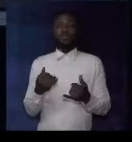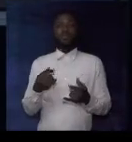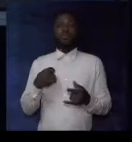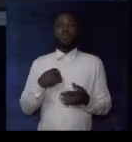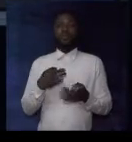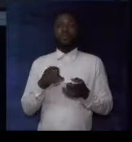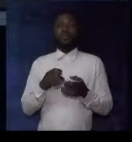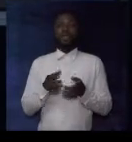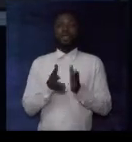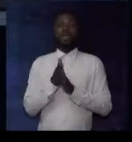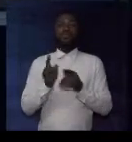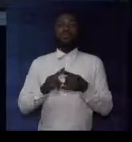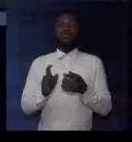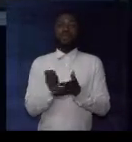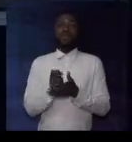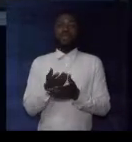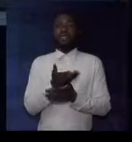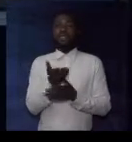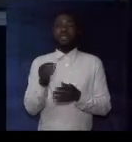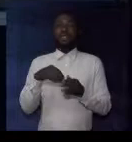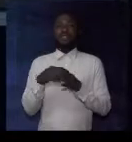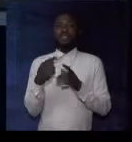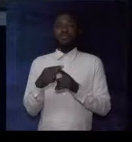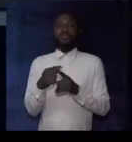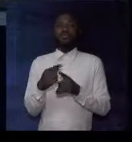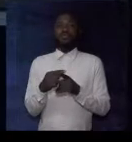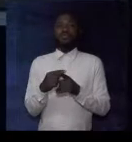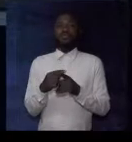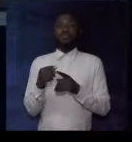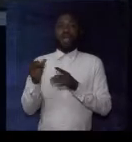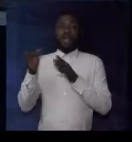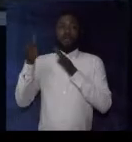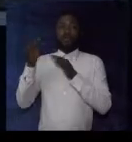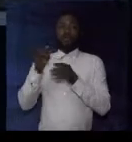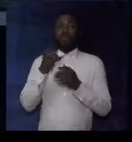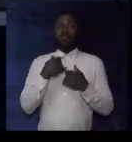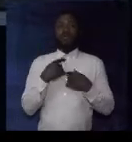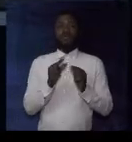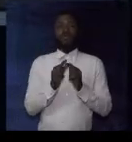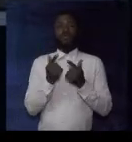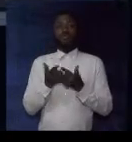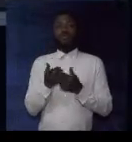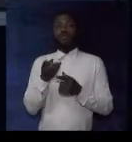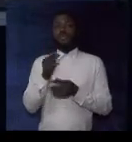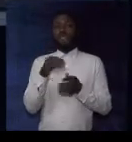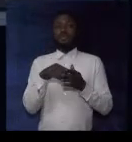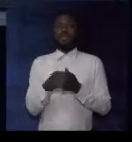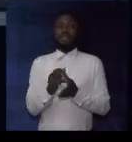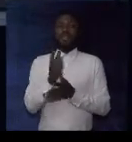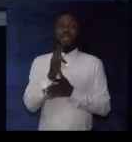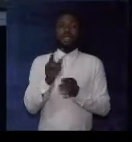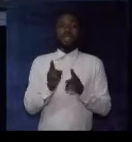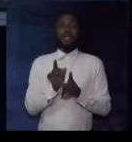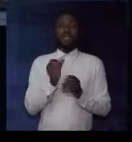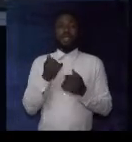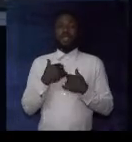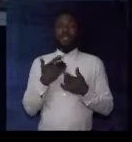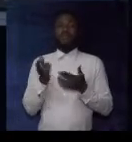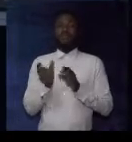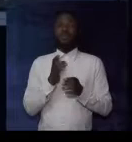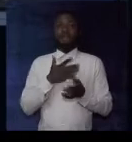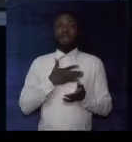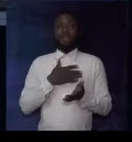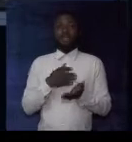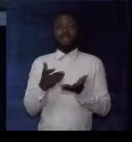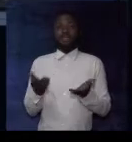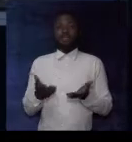usual practice. Now, we're asked to write these in words. So I hope that you have grouped them in threes,